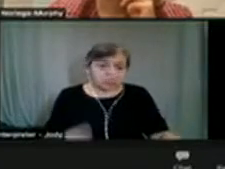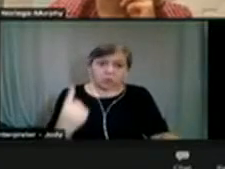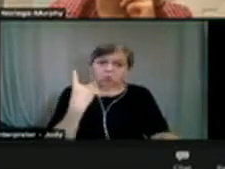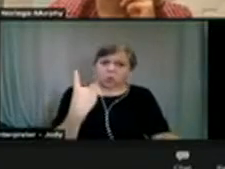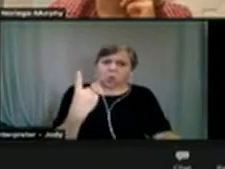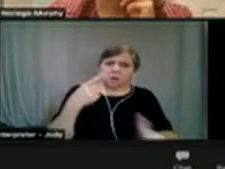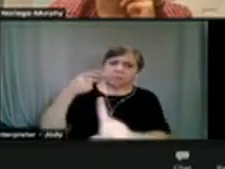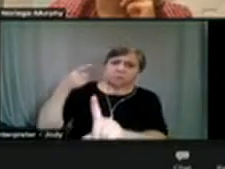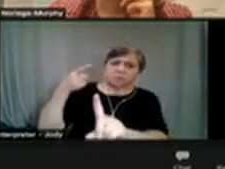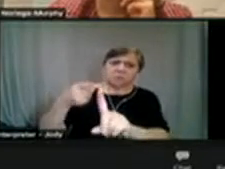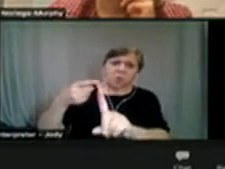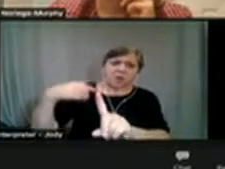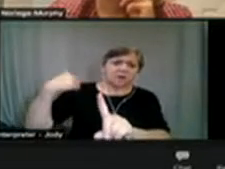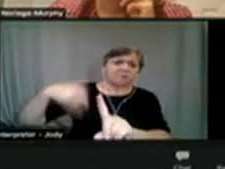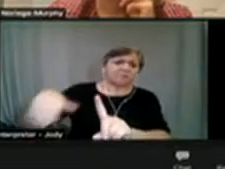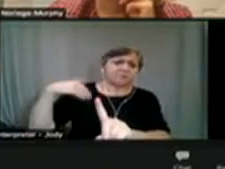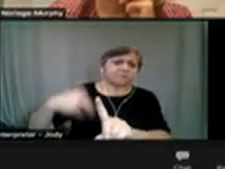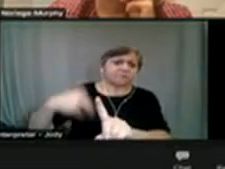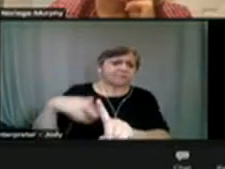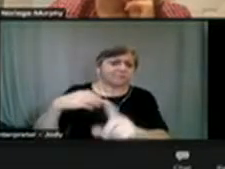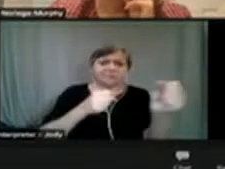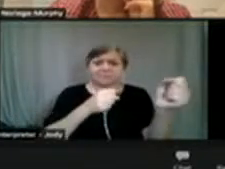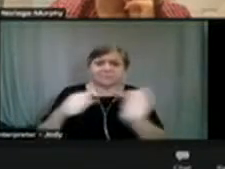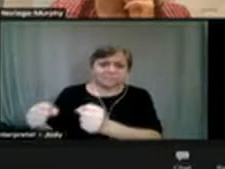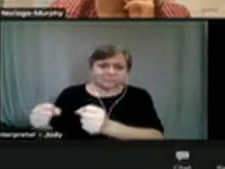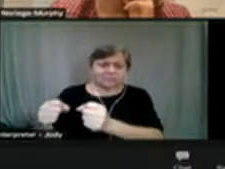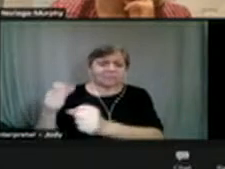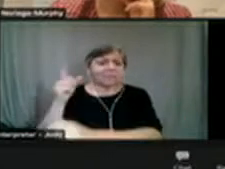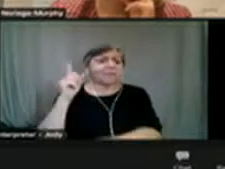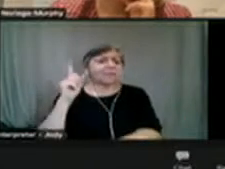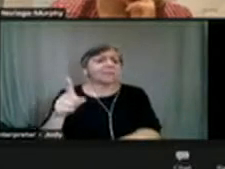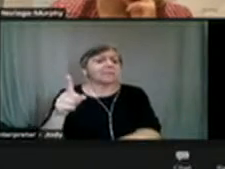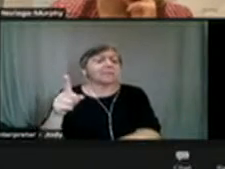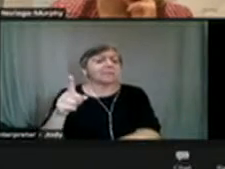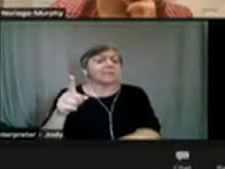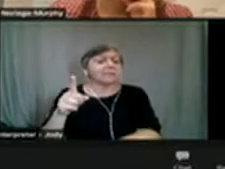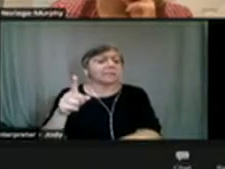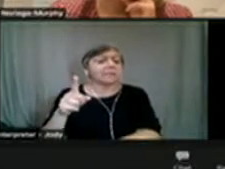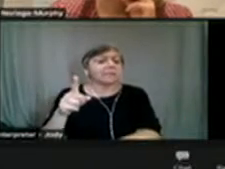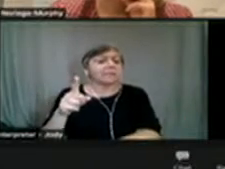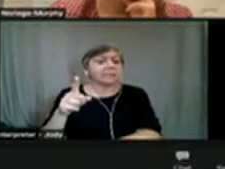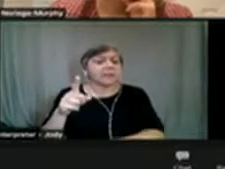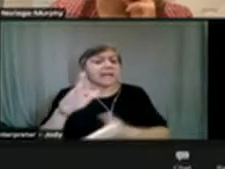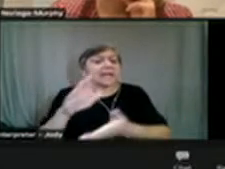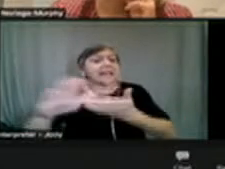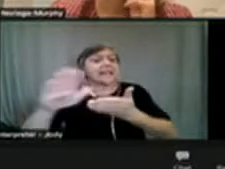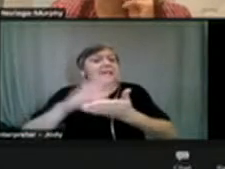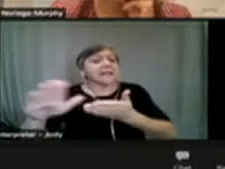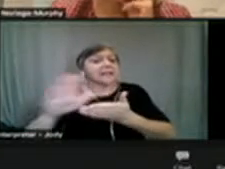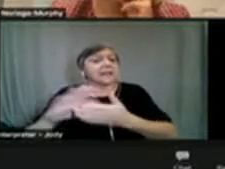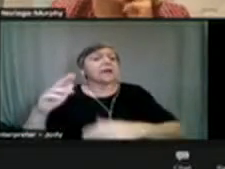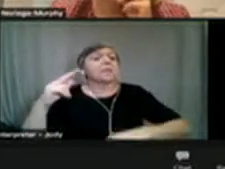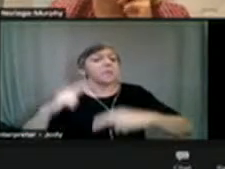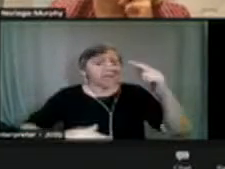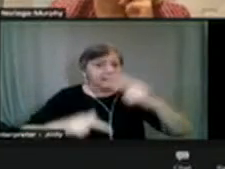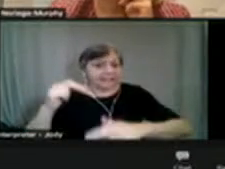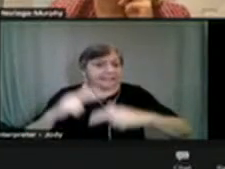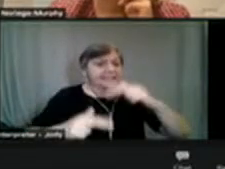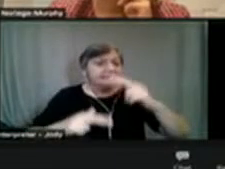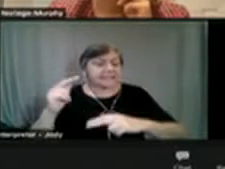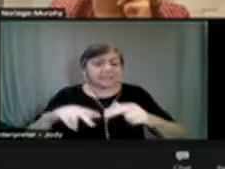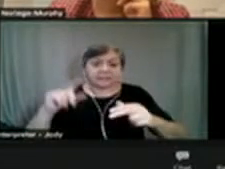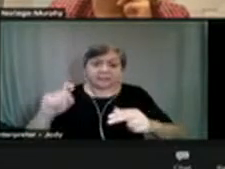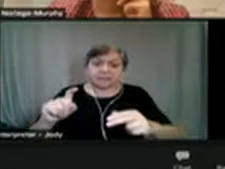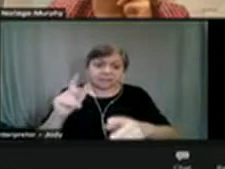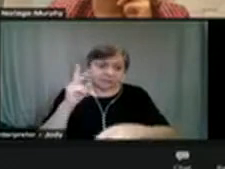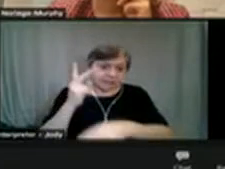point, in addition to what we're discussing here this evening, is, you know, the maintenance and the cleanliness of the building. So I just